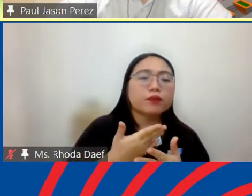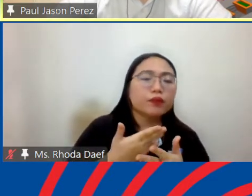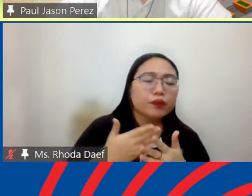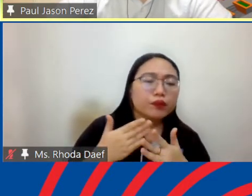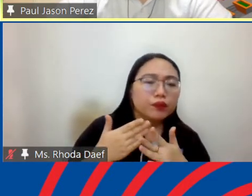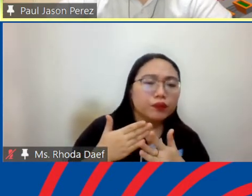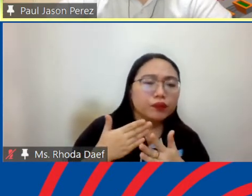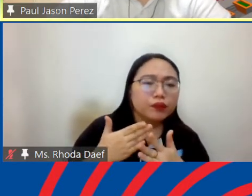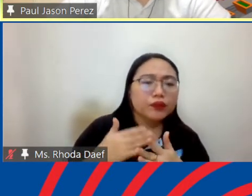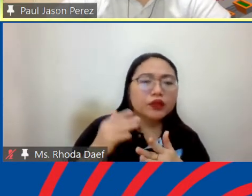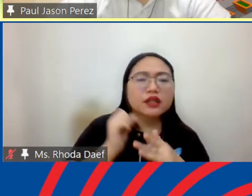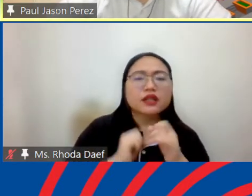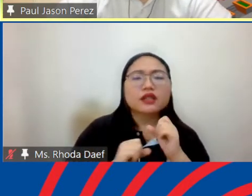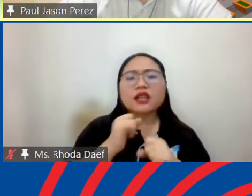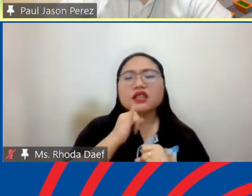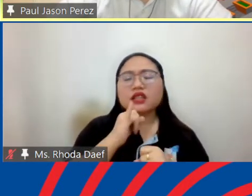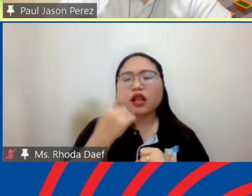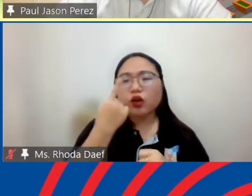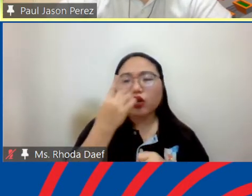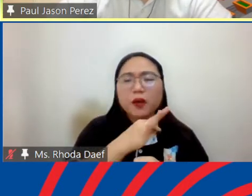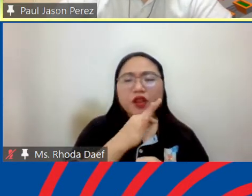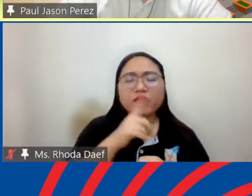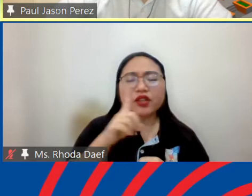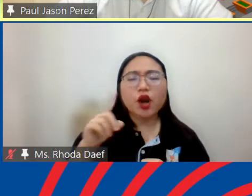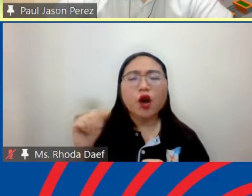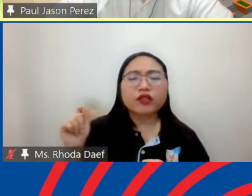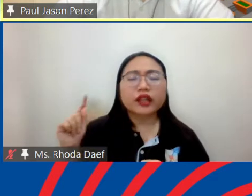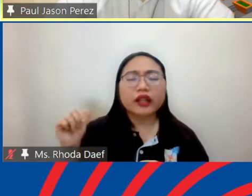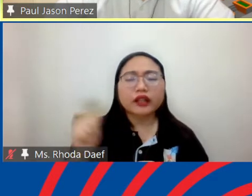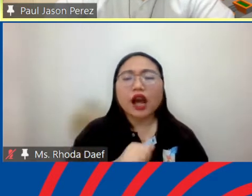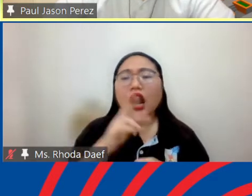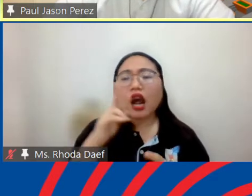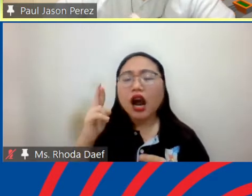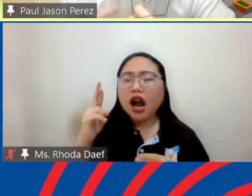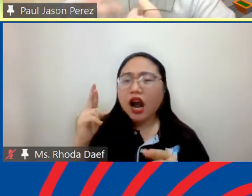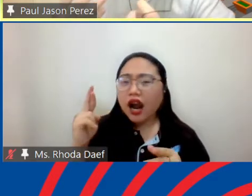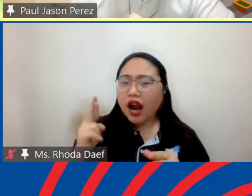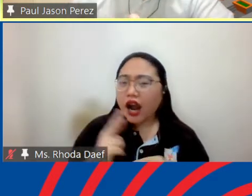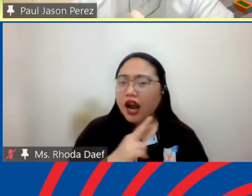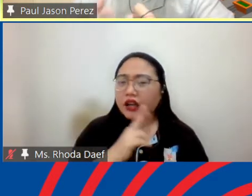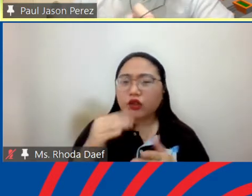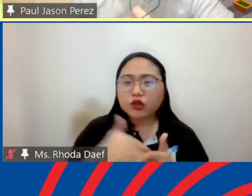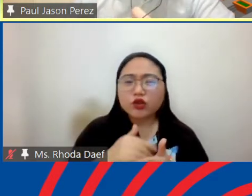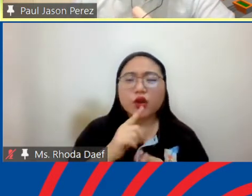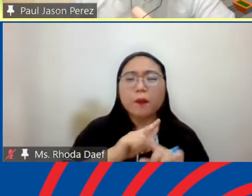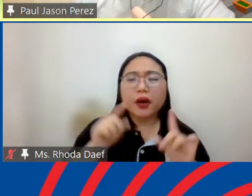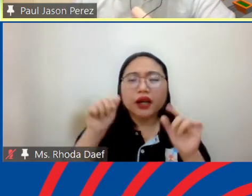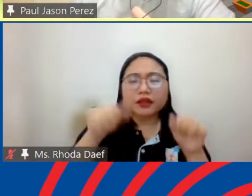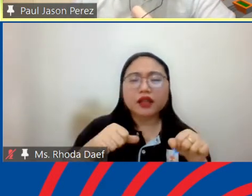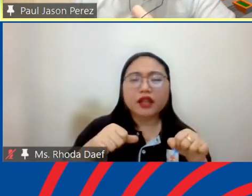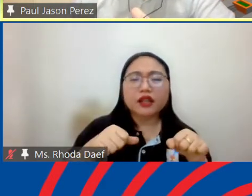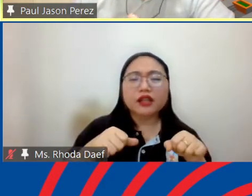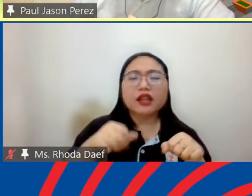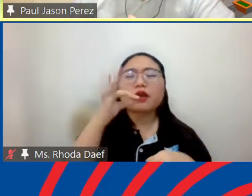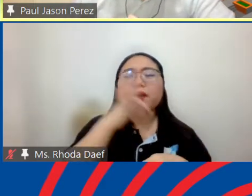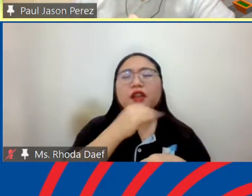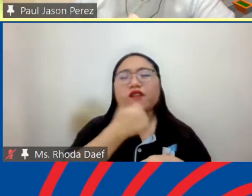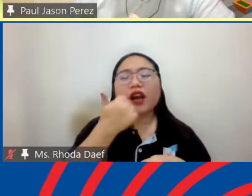of data reuse, but it also benefits people outside the scientific community, like, for